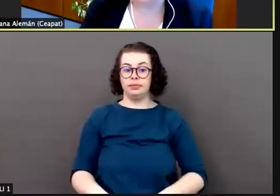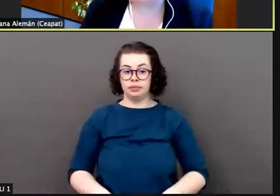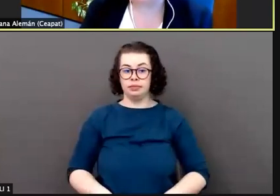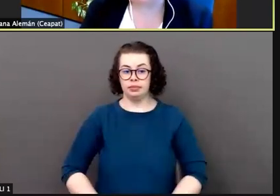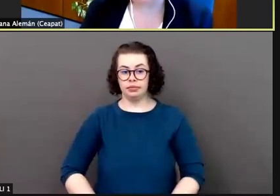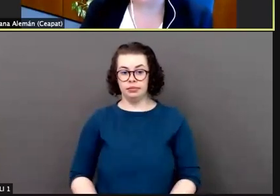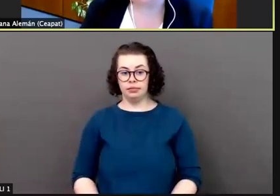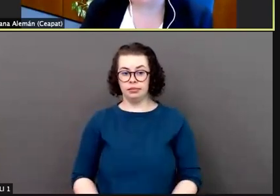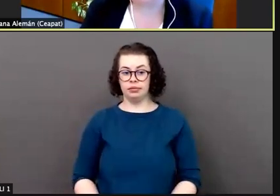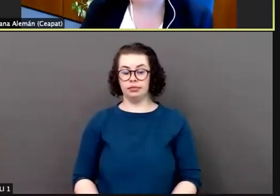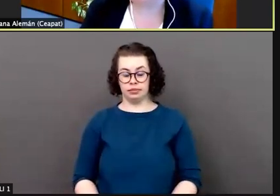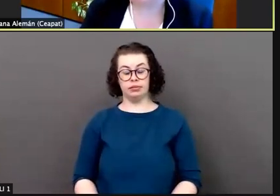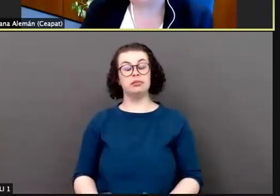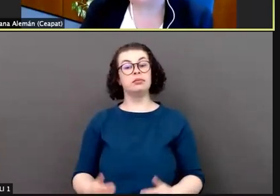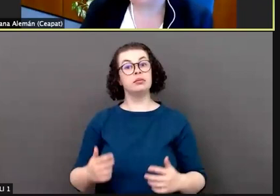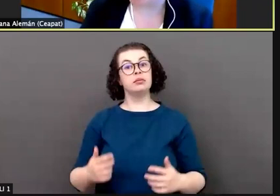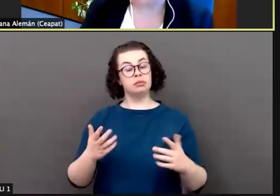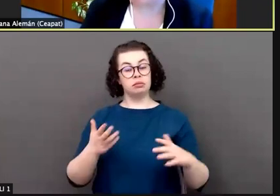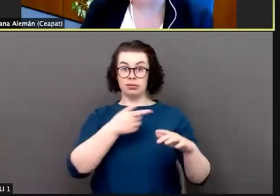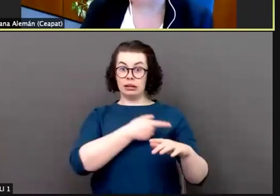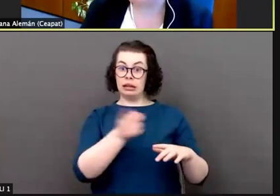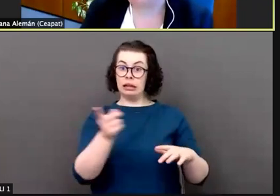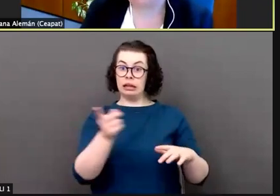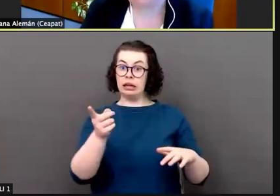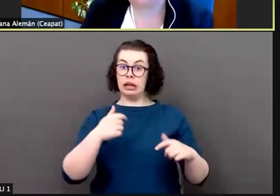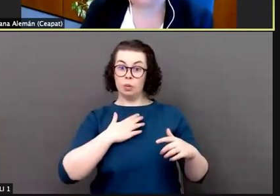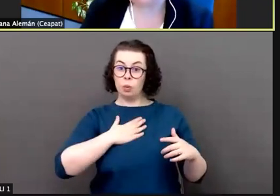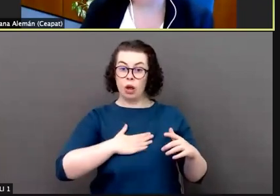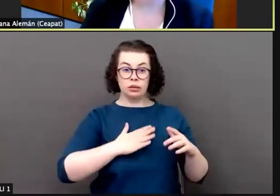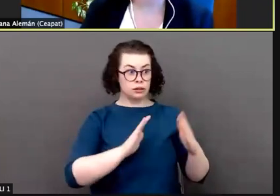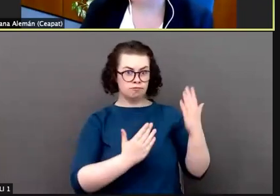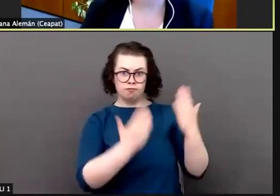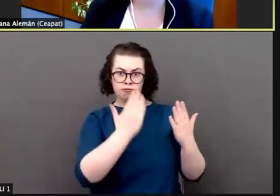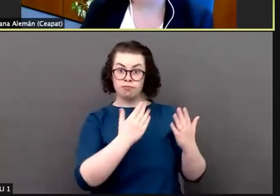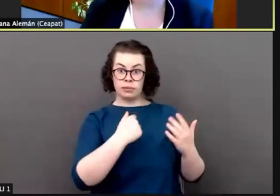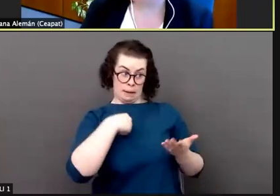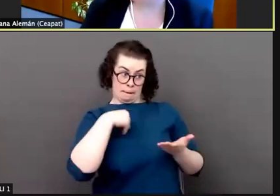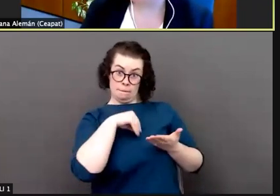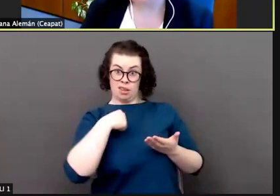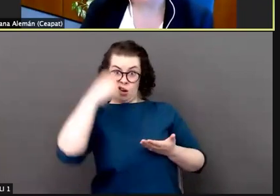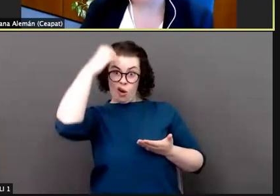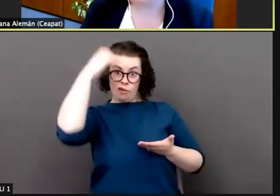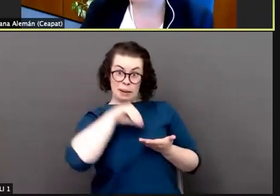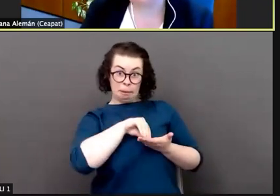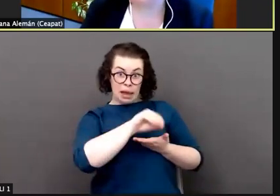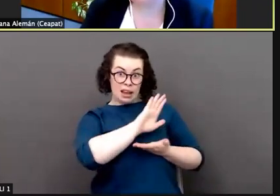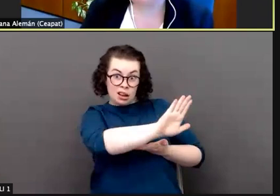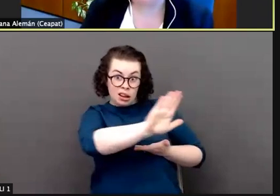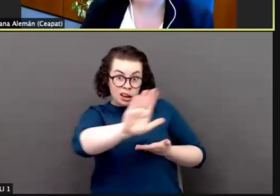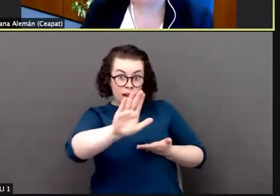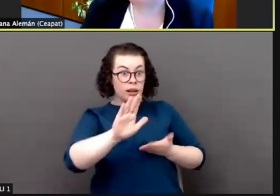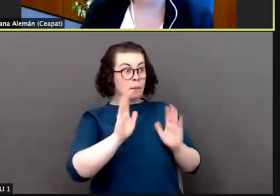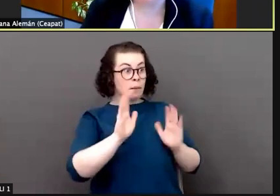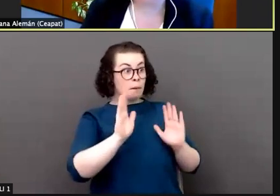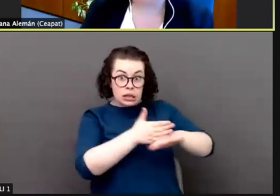with accessibility criteria by default in the public tenders will benefit